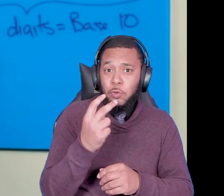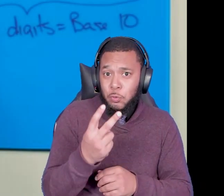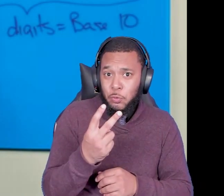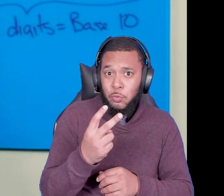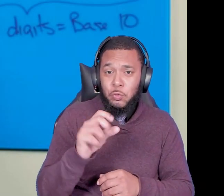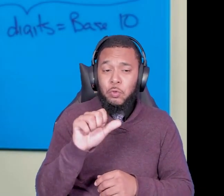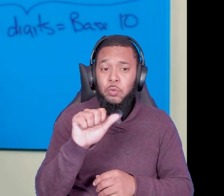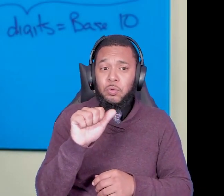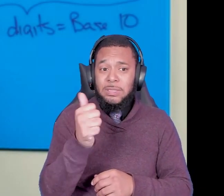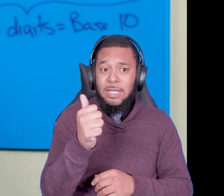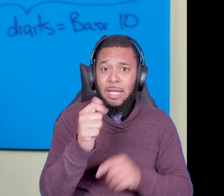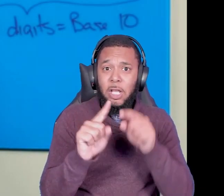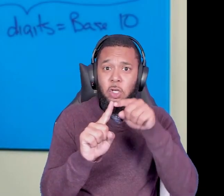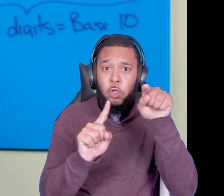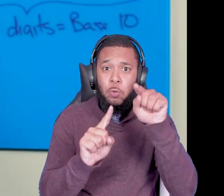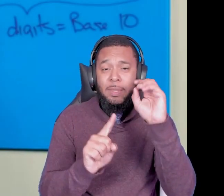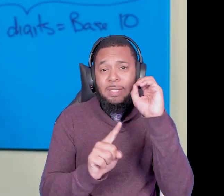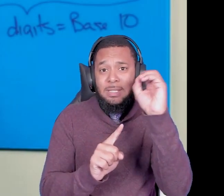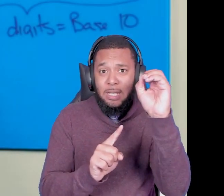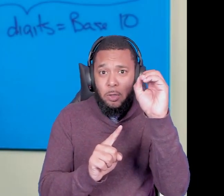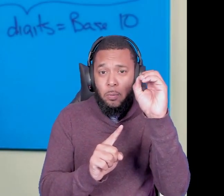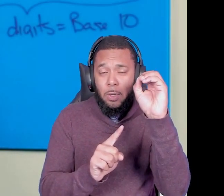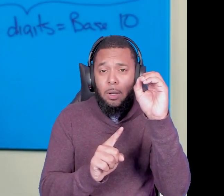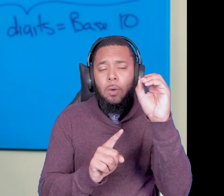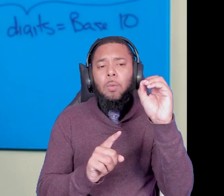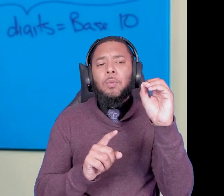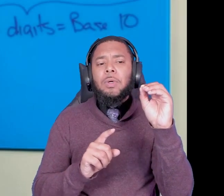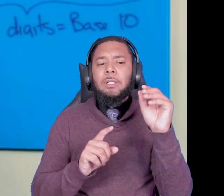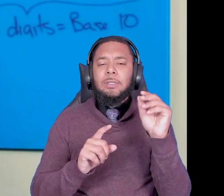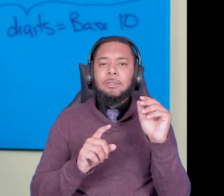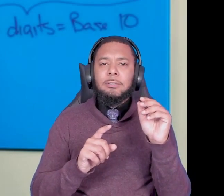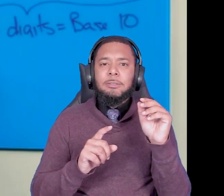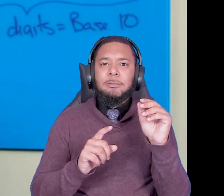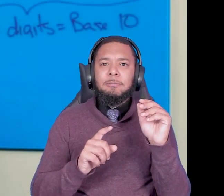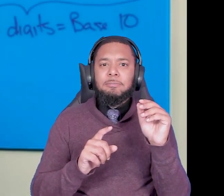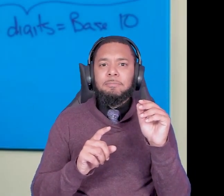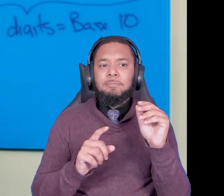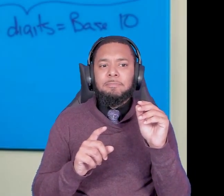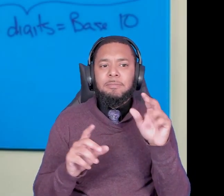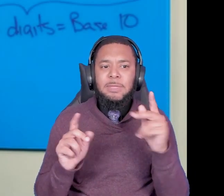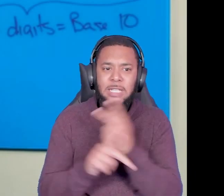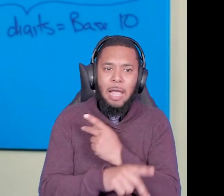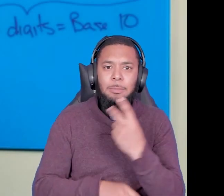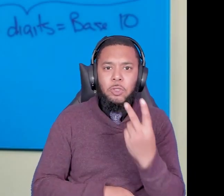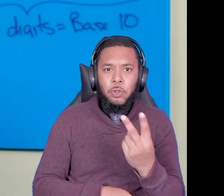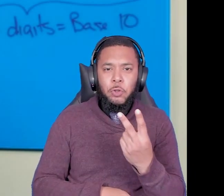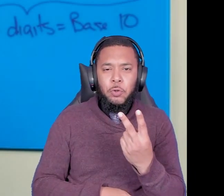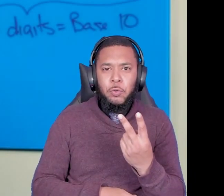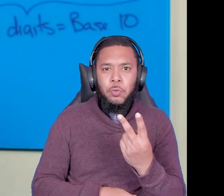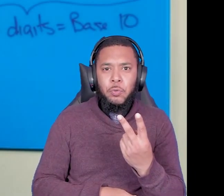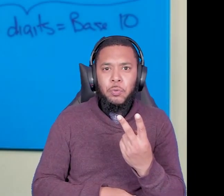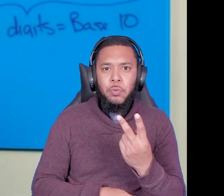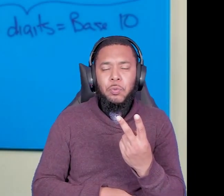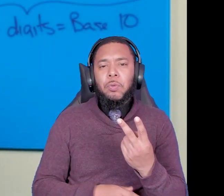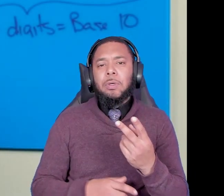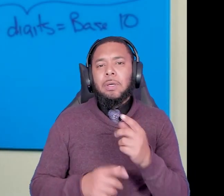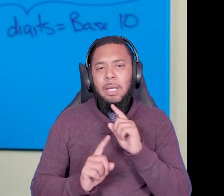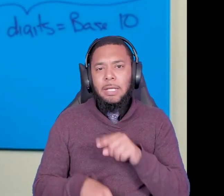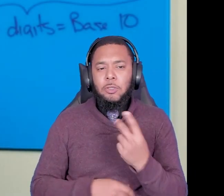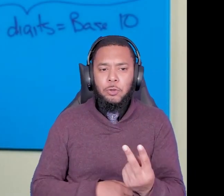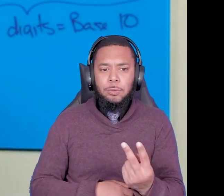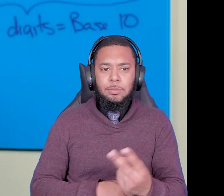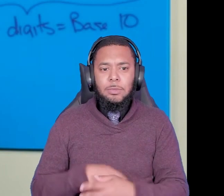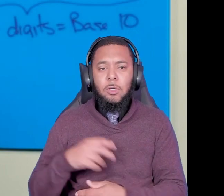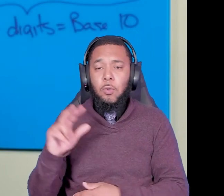on 2 times that placement, which is just the 1. So that's how I get that 3